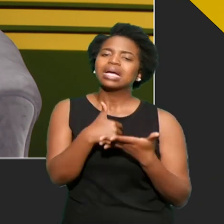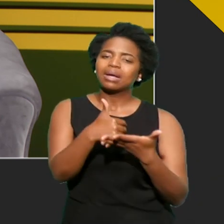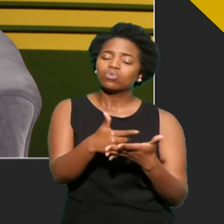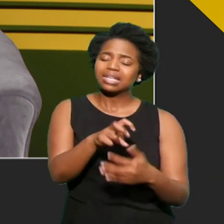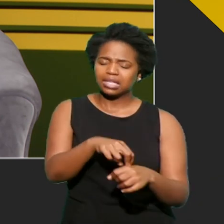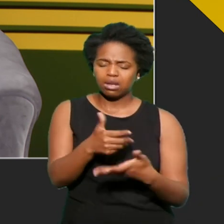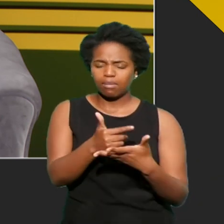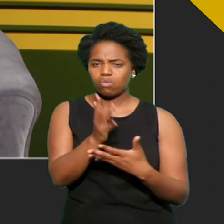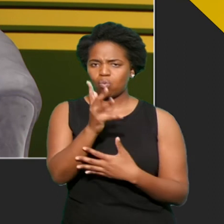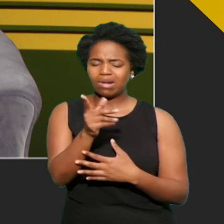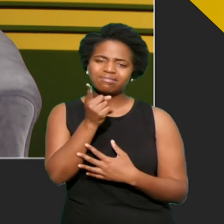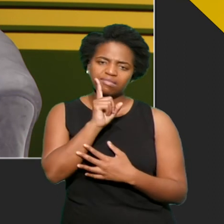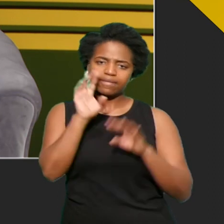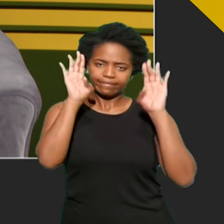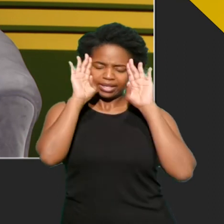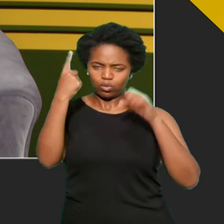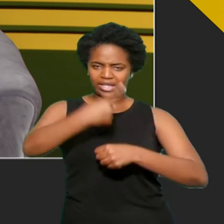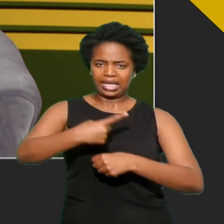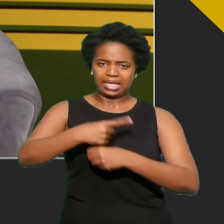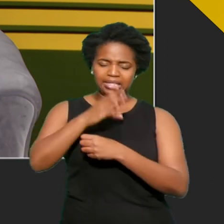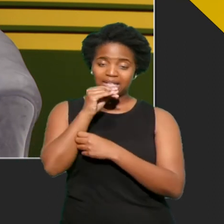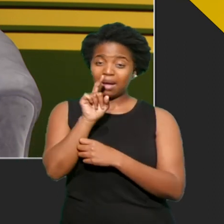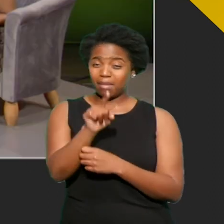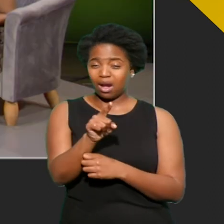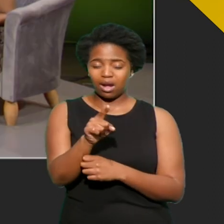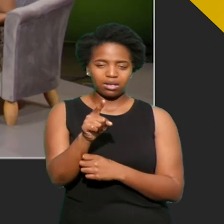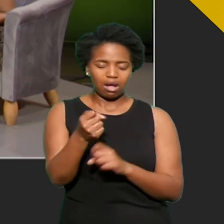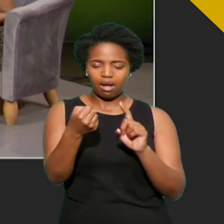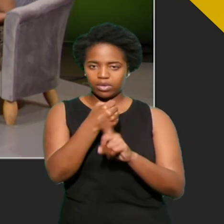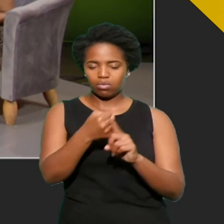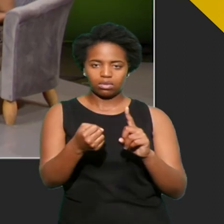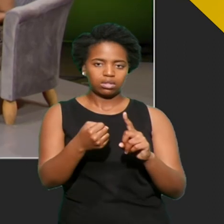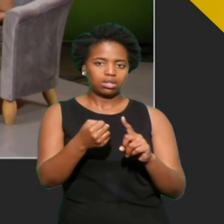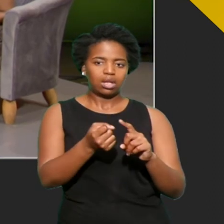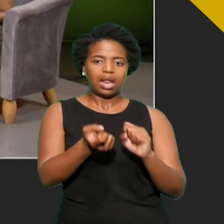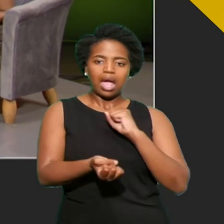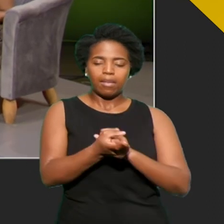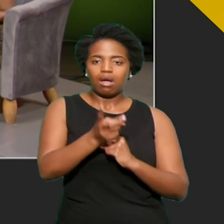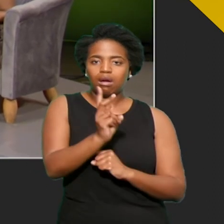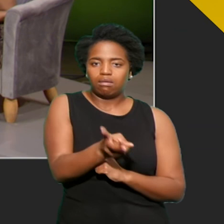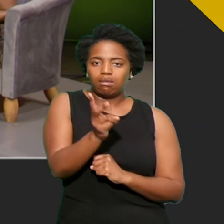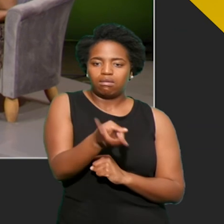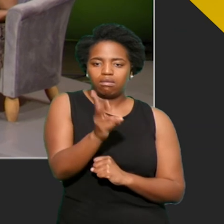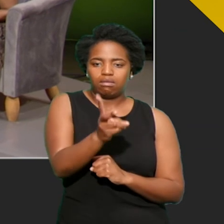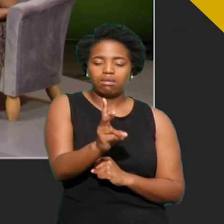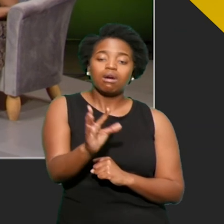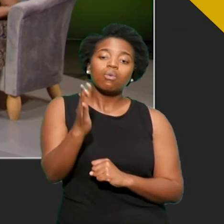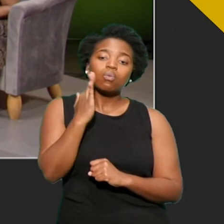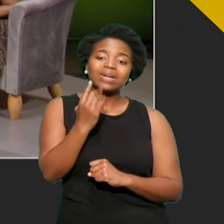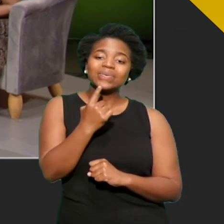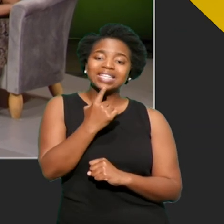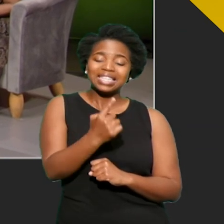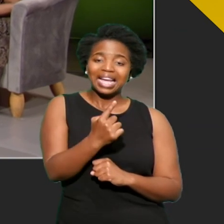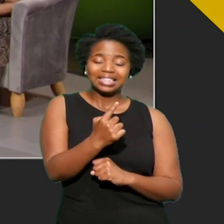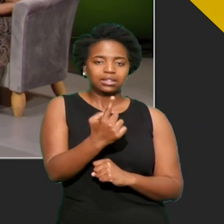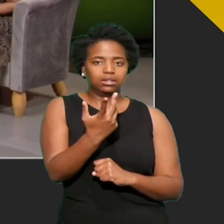And I think it's important, Melody, a circle, you know, abuse is cyclical, you know, it's a cycle all the time. And it's important to remember the moment you take out a link out